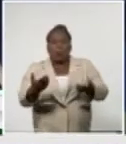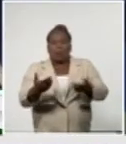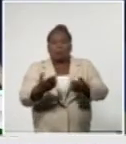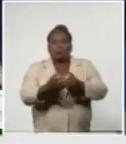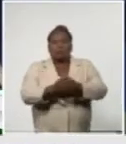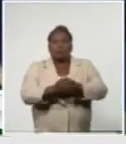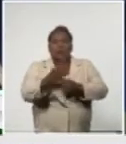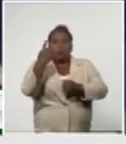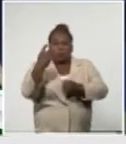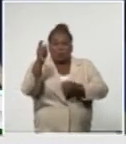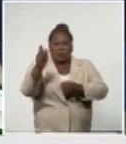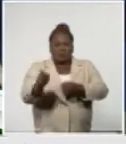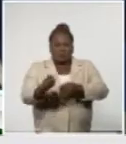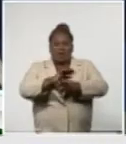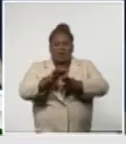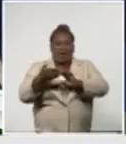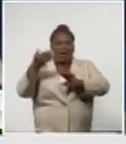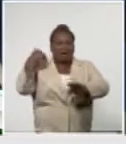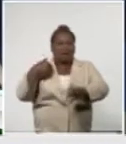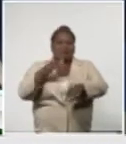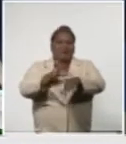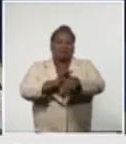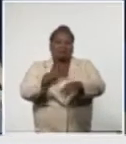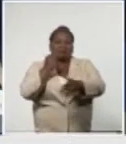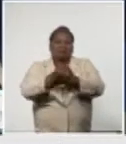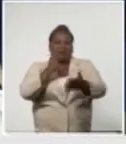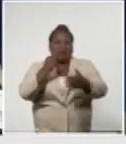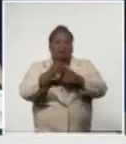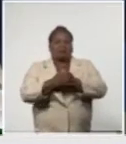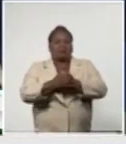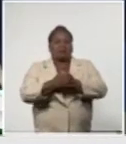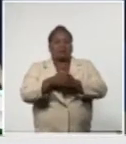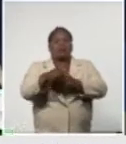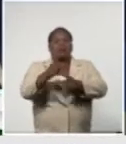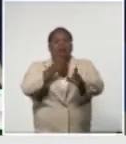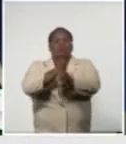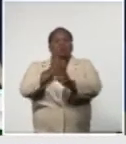been a confirmed case contact.